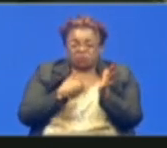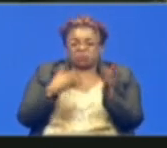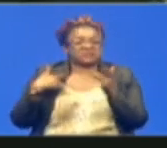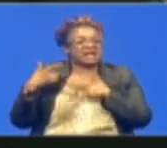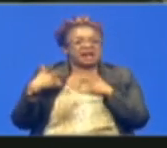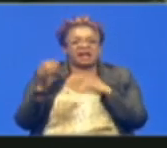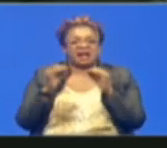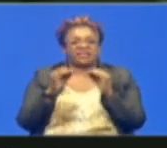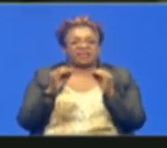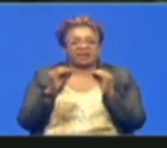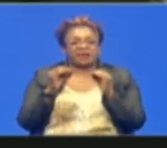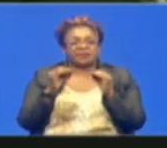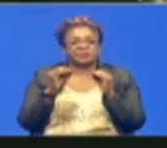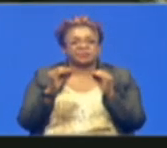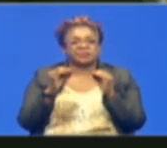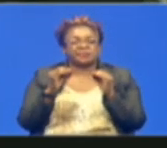of us as much,